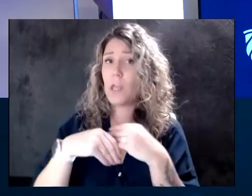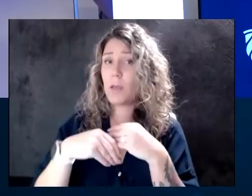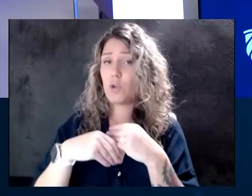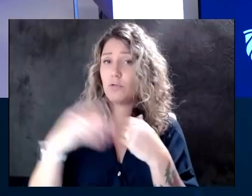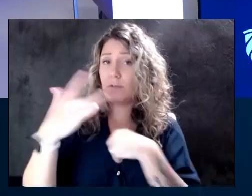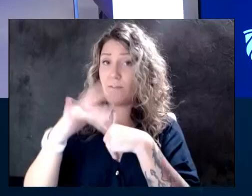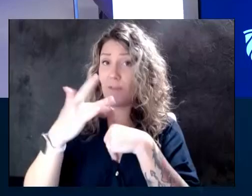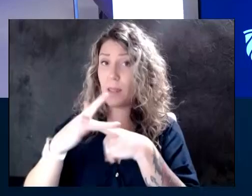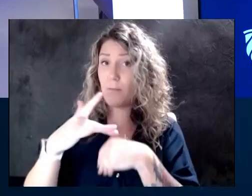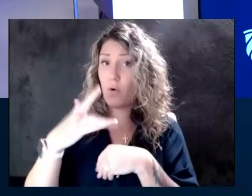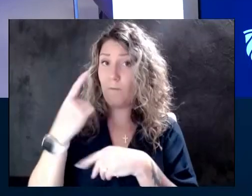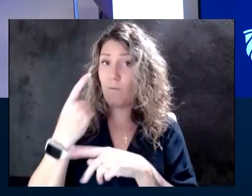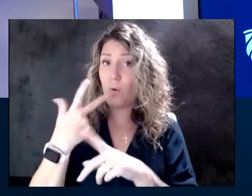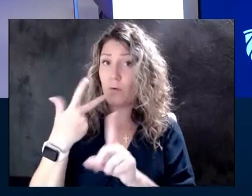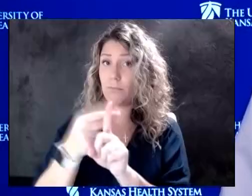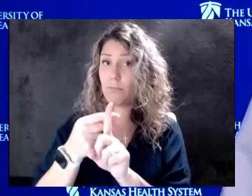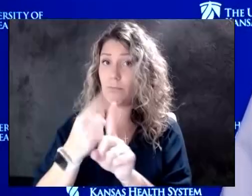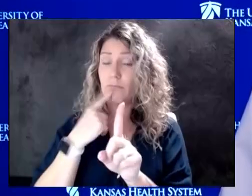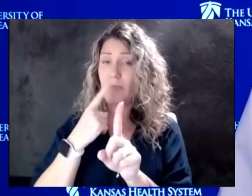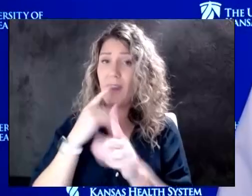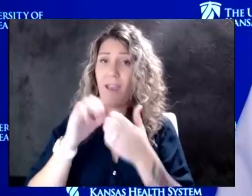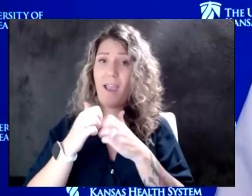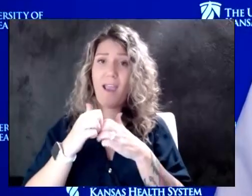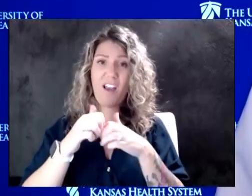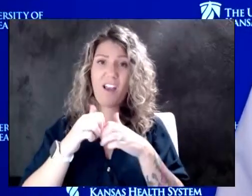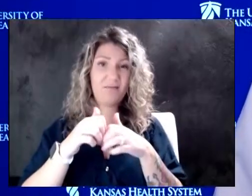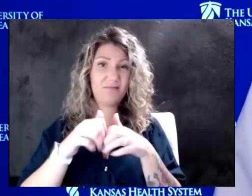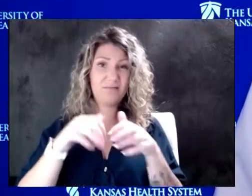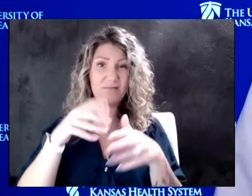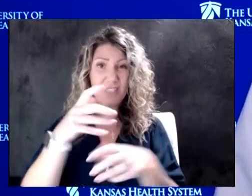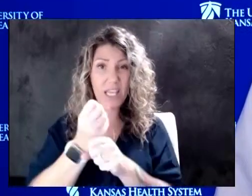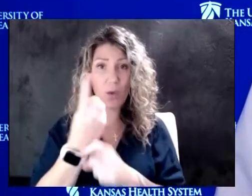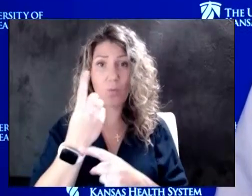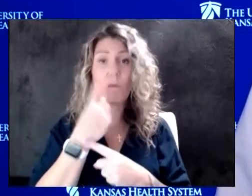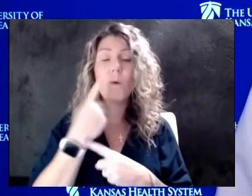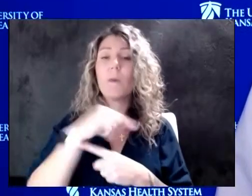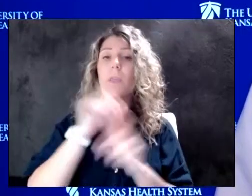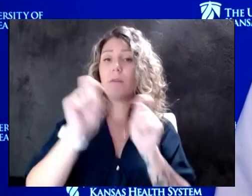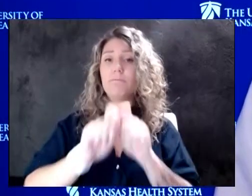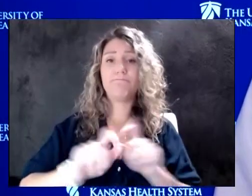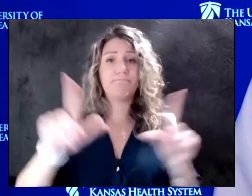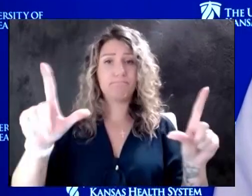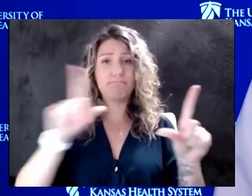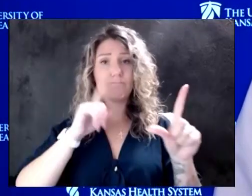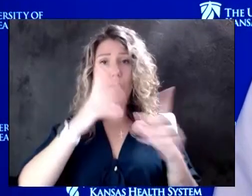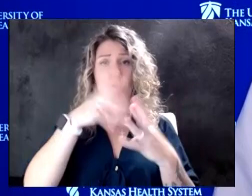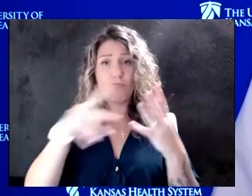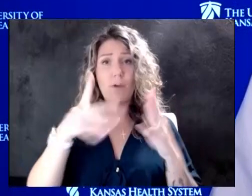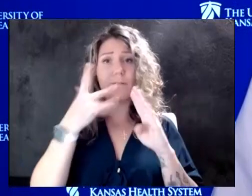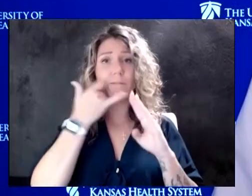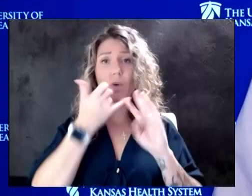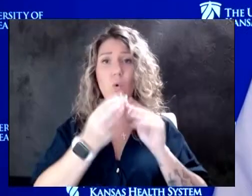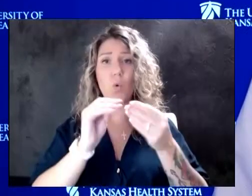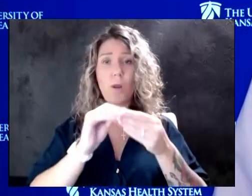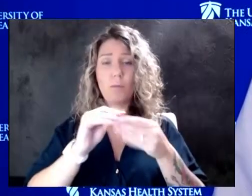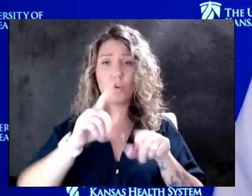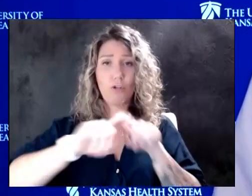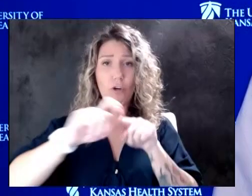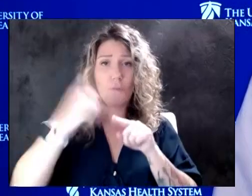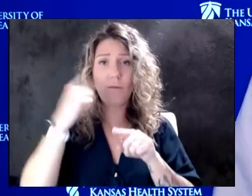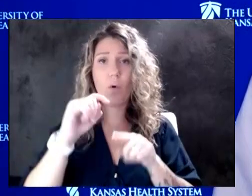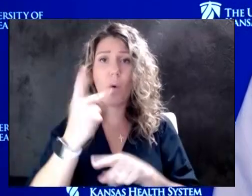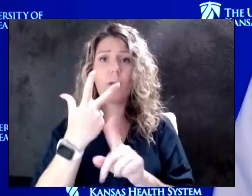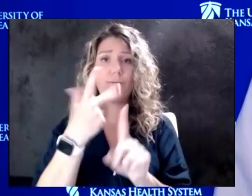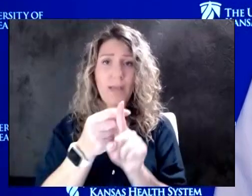about getting in for one? We do, and we can probably put up the graphic of the number to call for vaccines, but we do have plenty